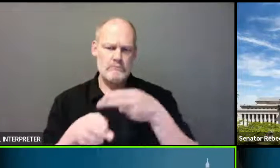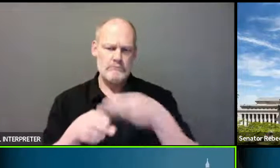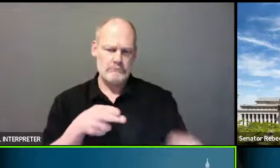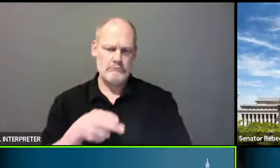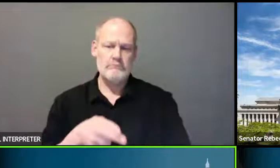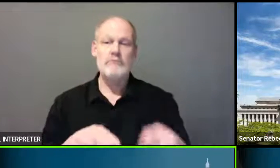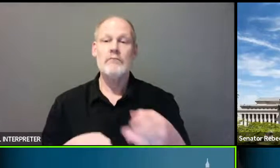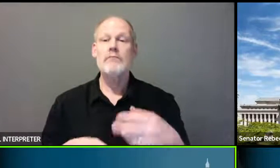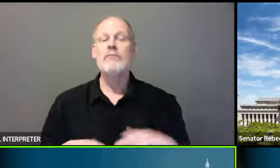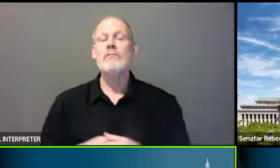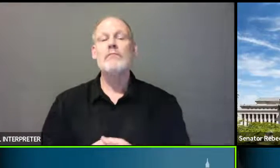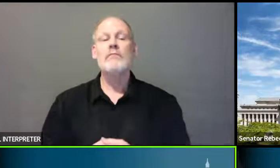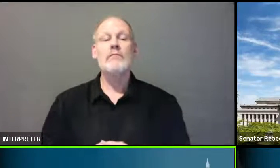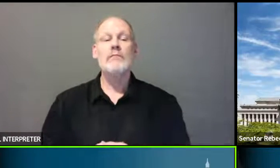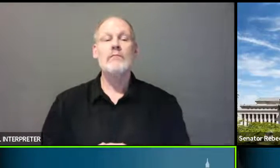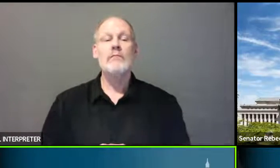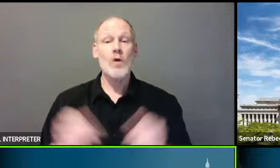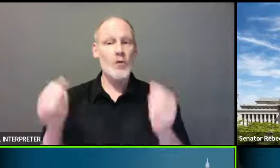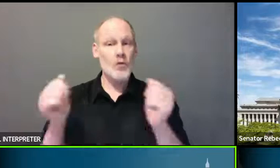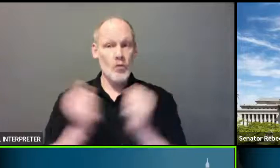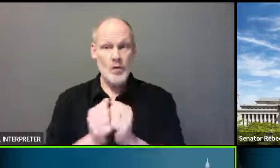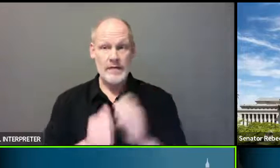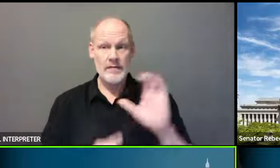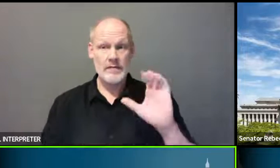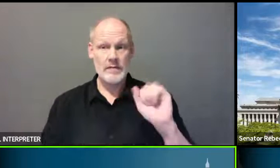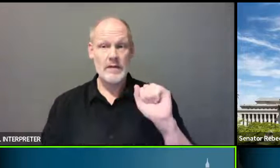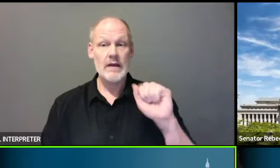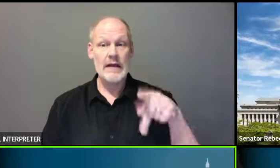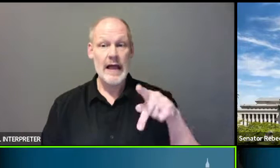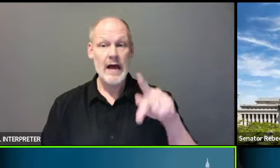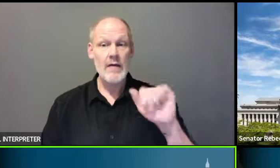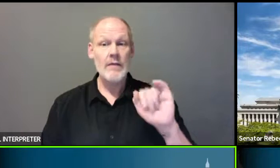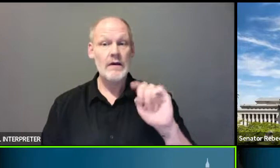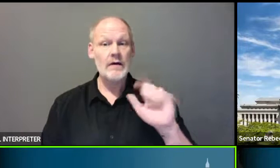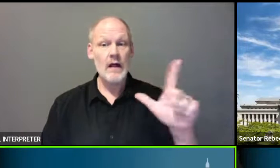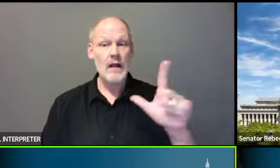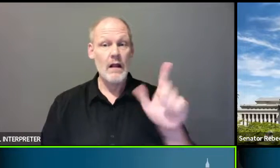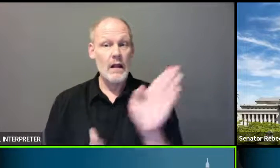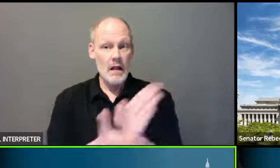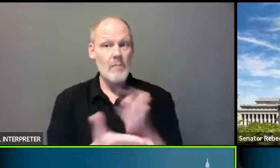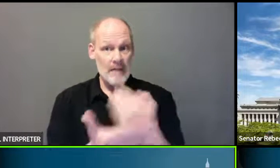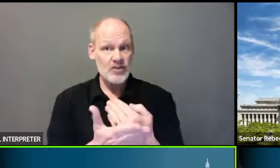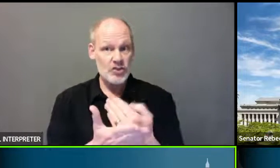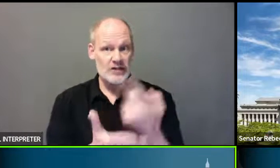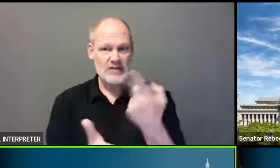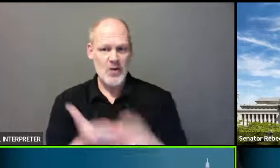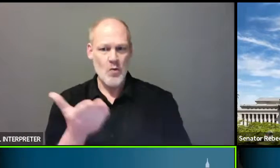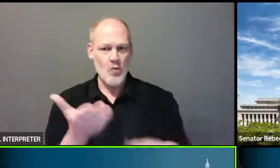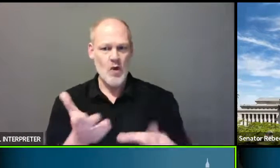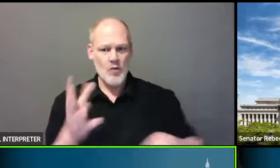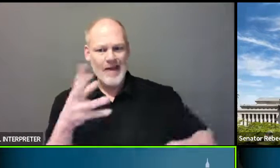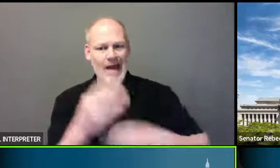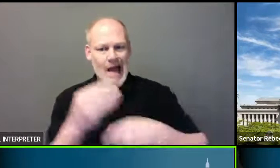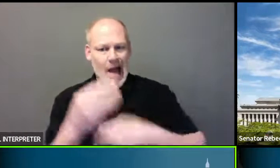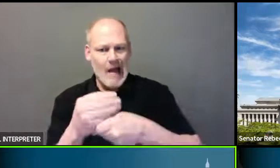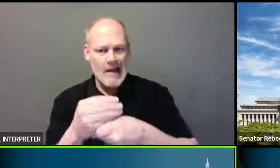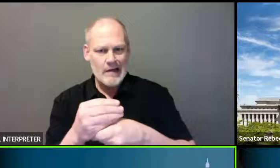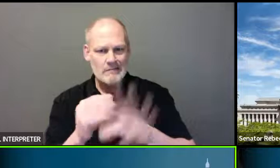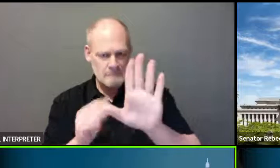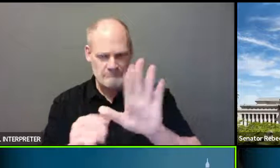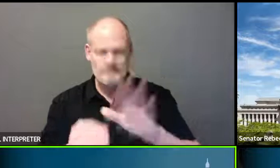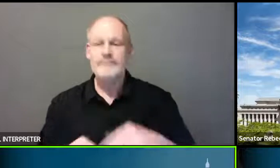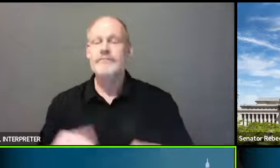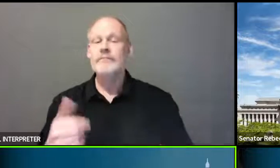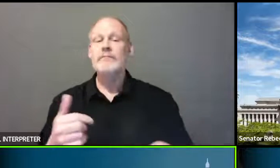investments we're making in the capital budget in this sort of arena. And I'd say that they